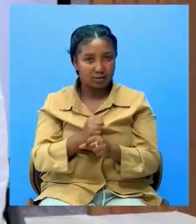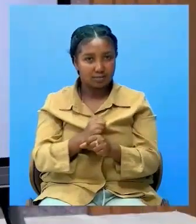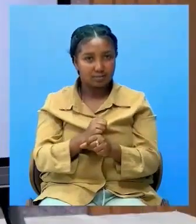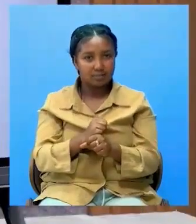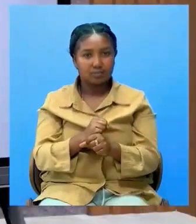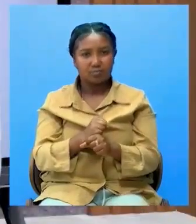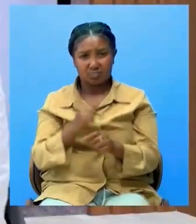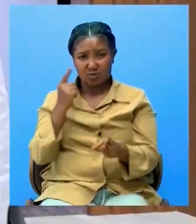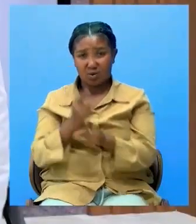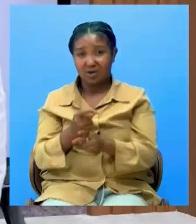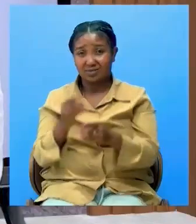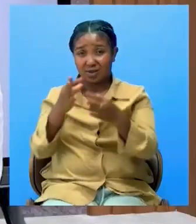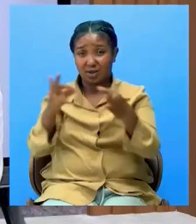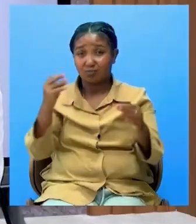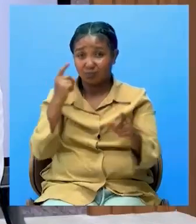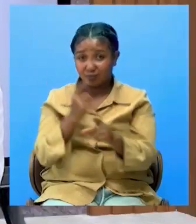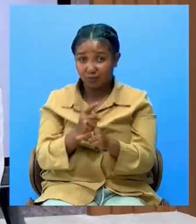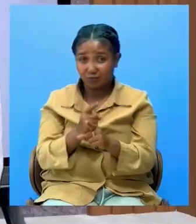Is it correct?